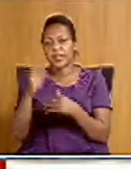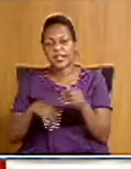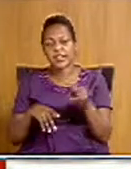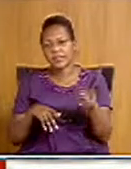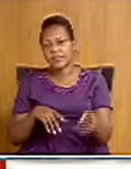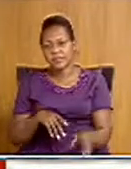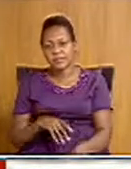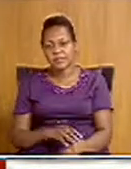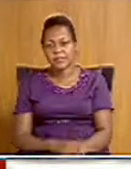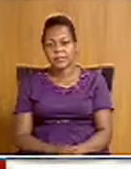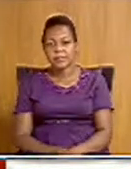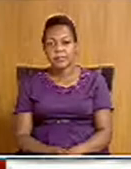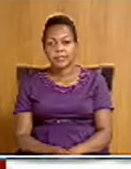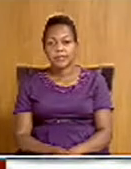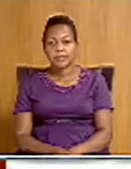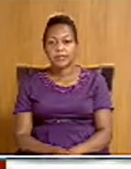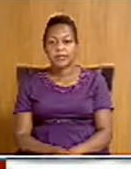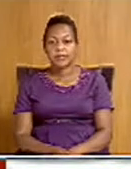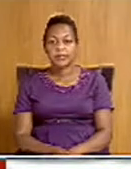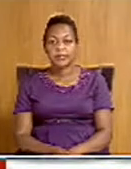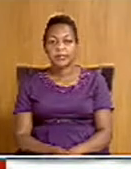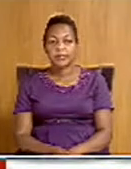eno